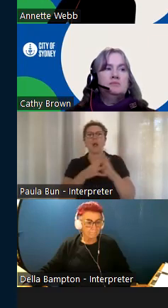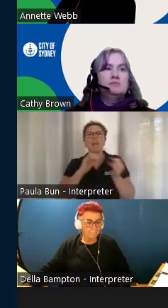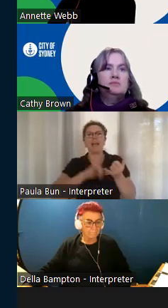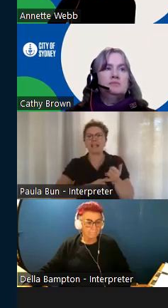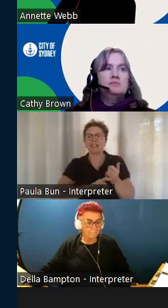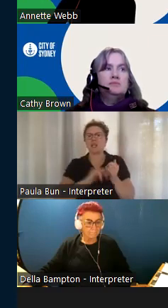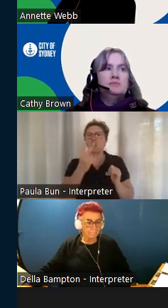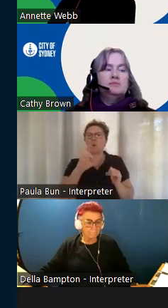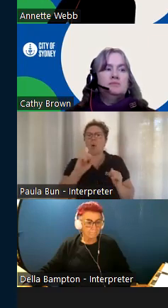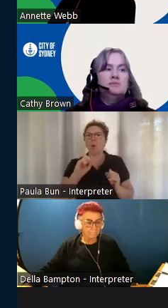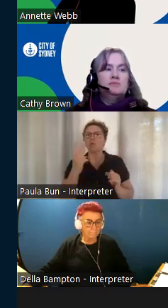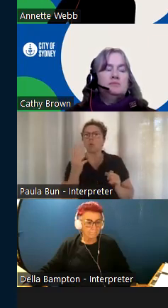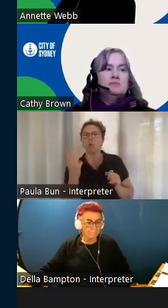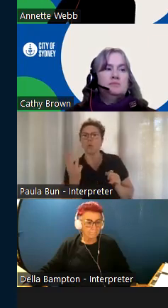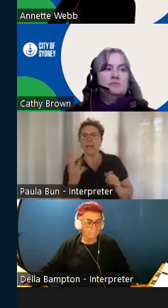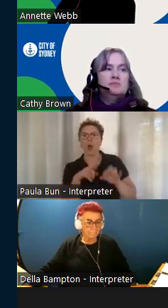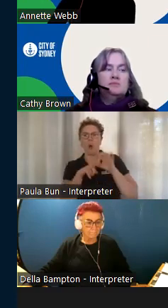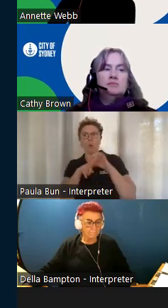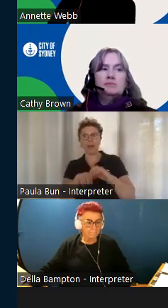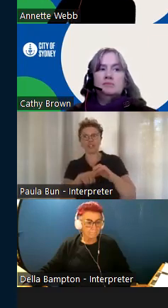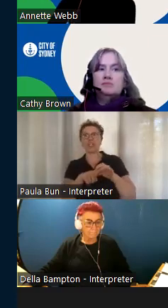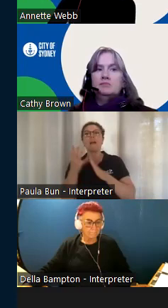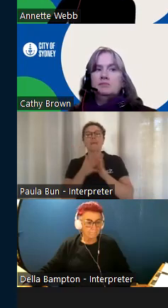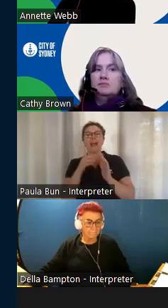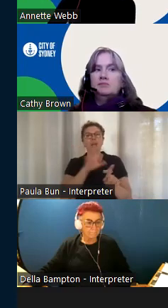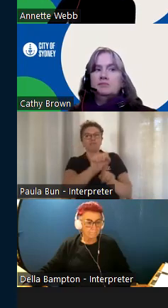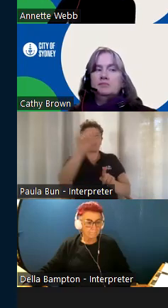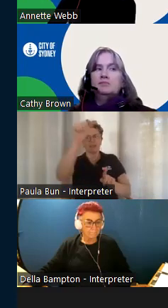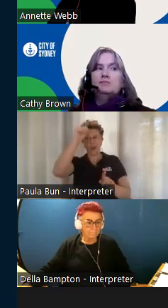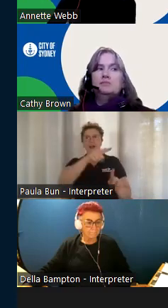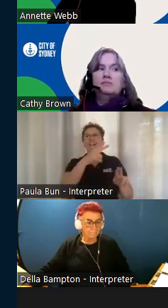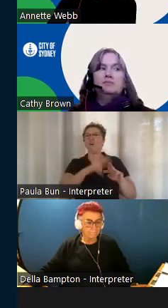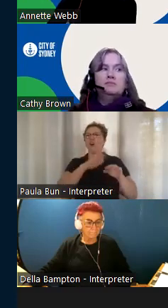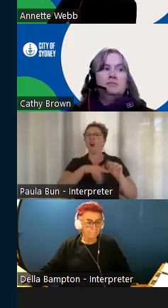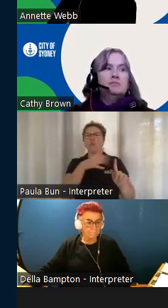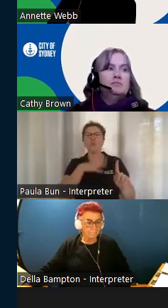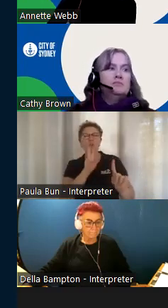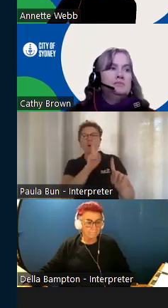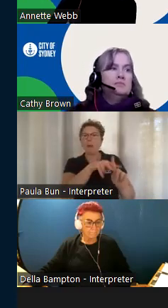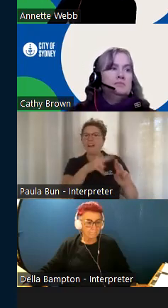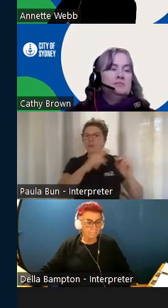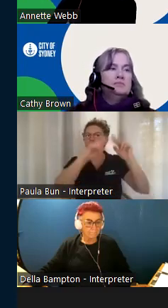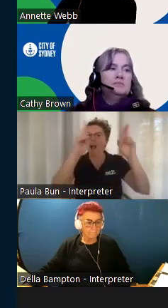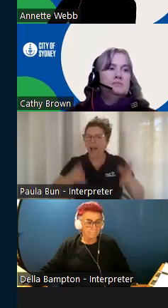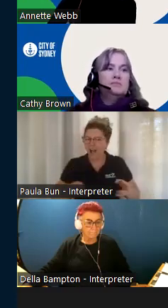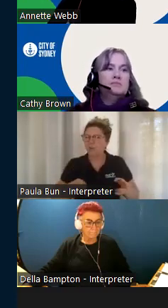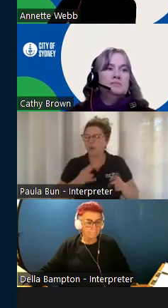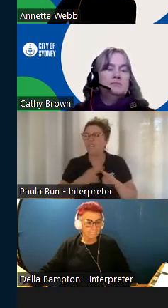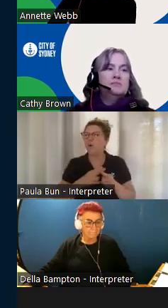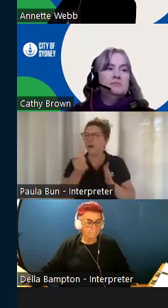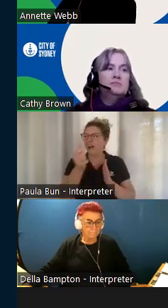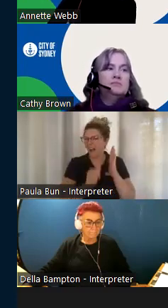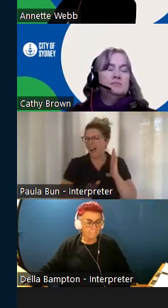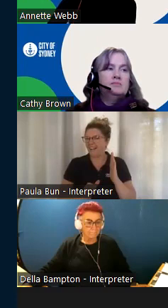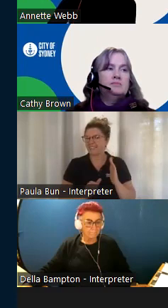us get your question answered by the right person as quickly as possible. All the information presented here today